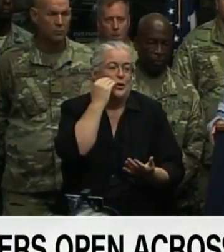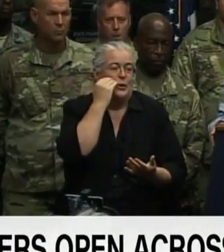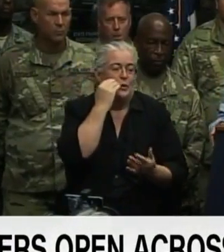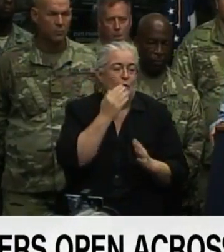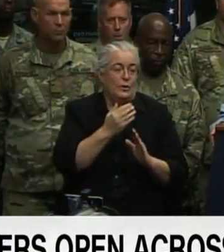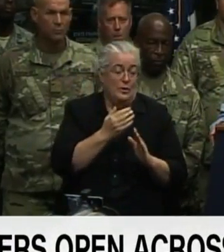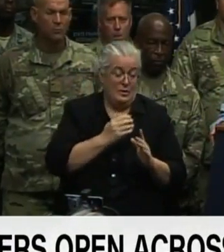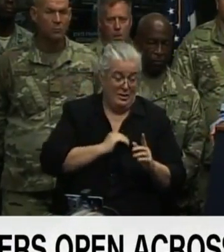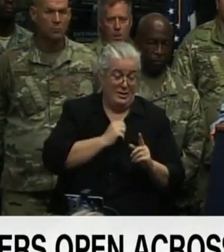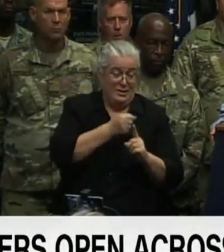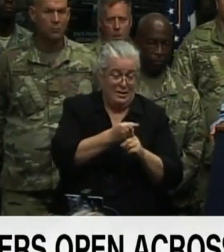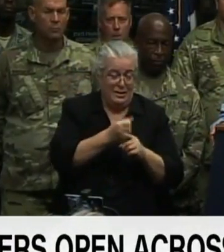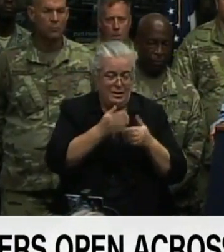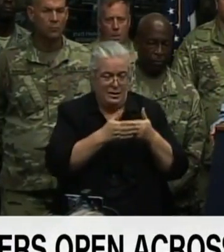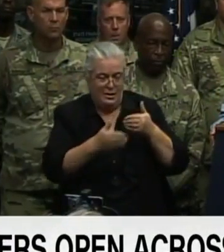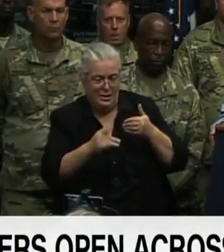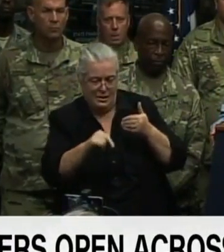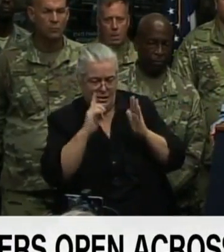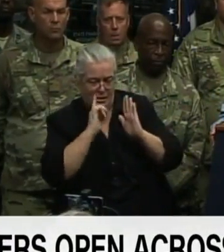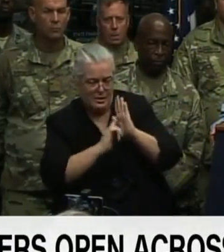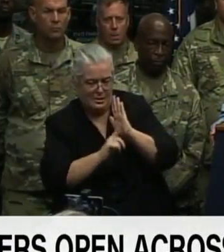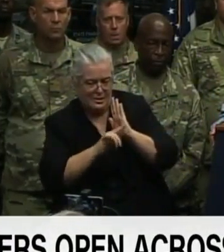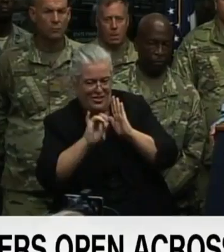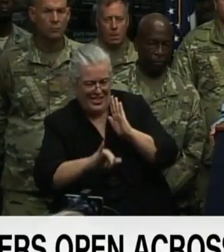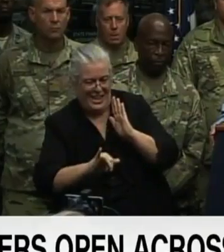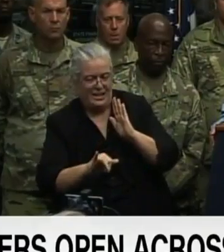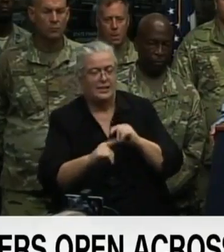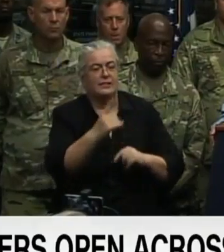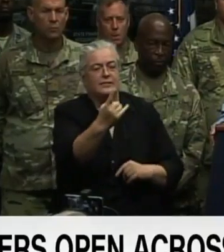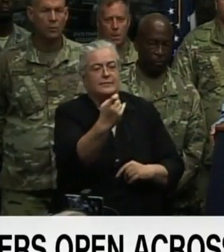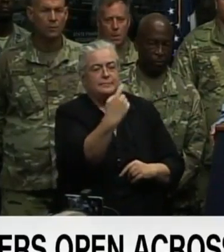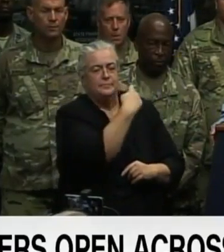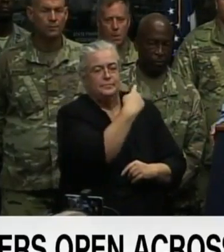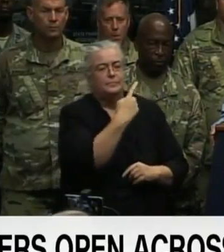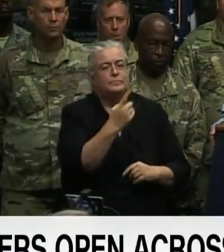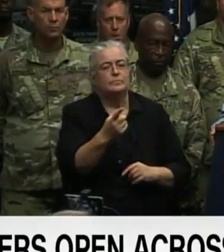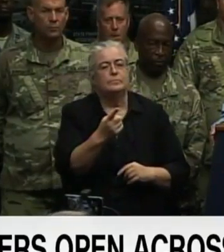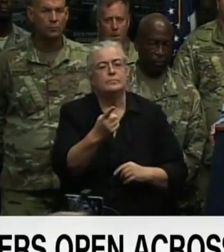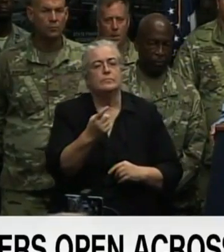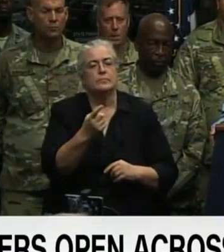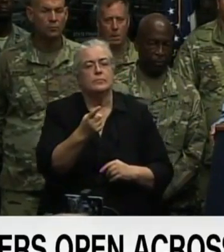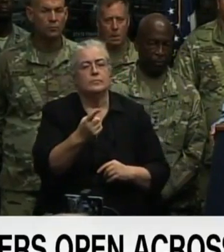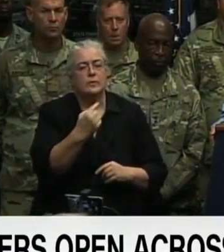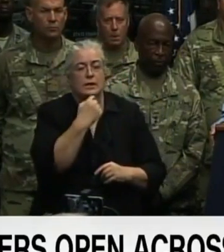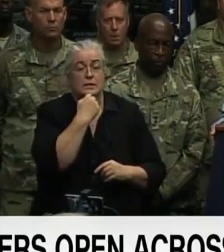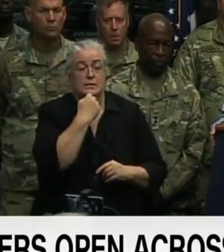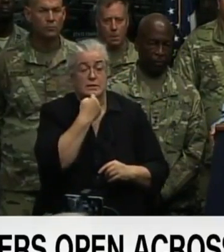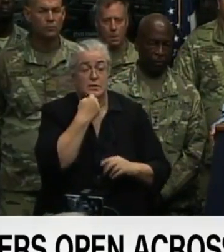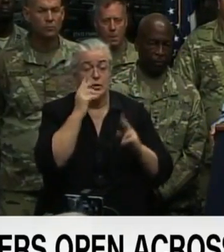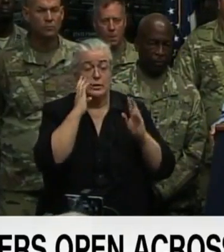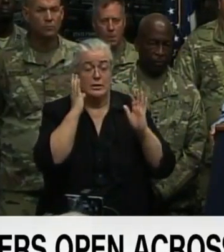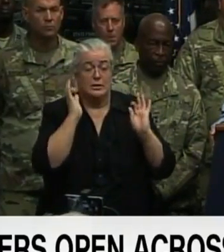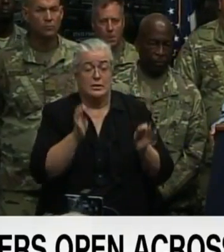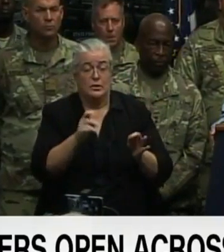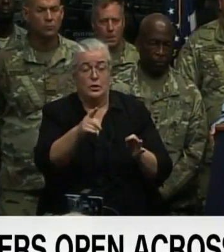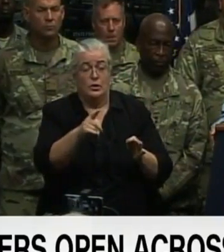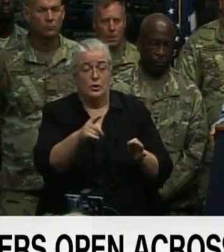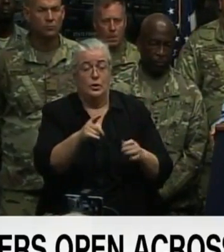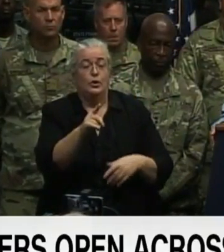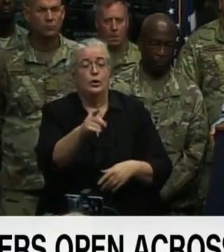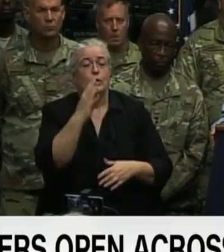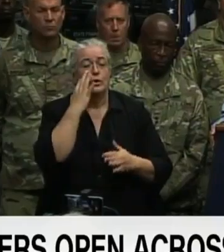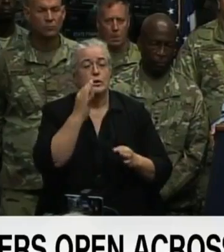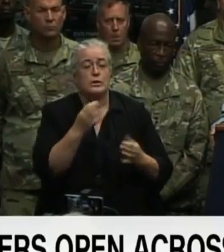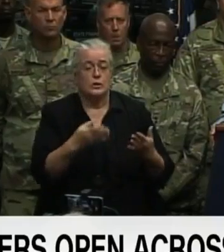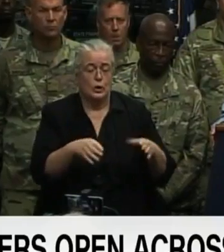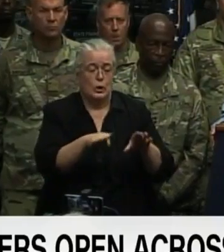what happened. Given the seriousness of what you've communicated the last few minutes, you made a decision to close